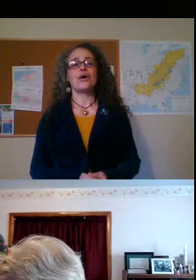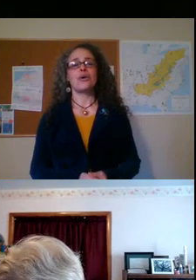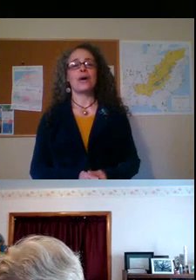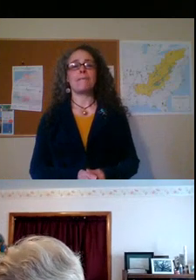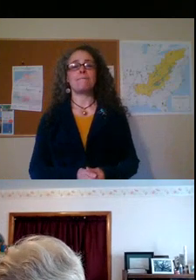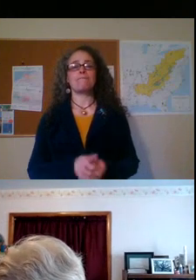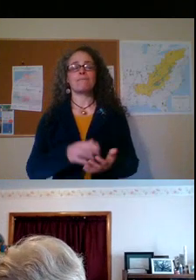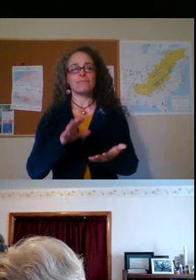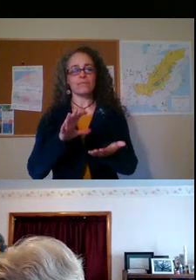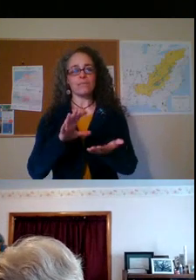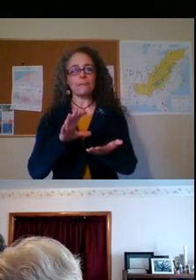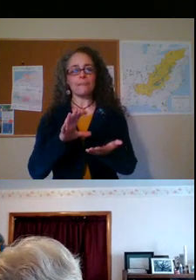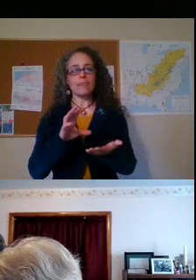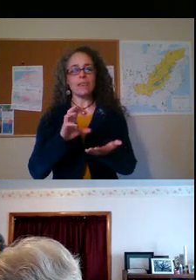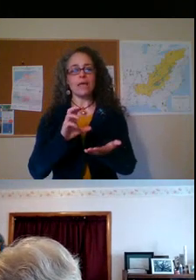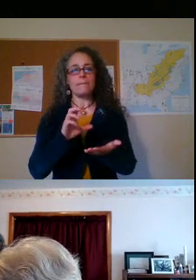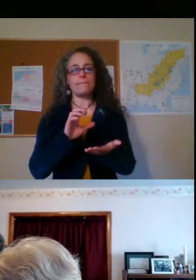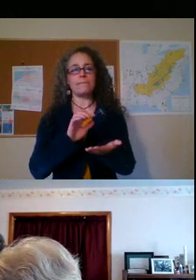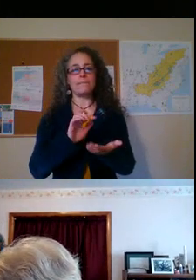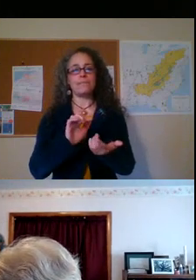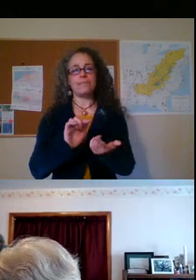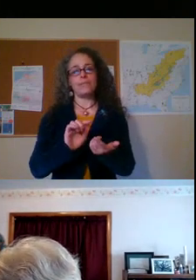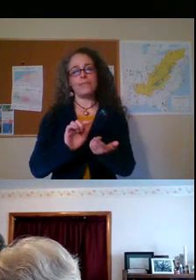grant. So